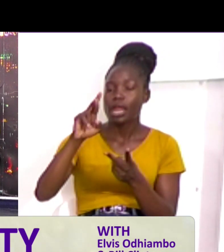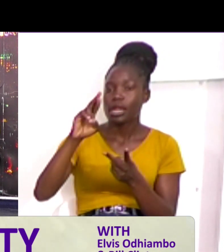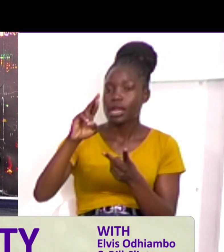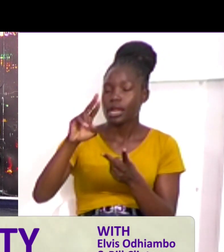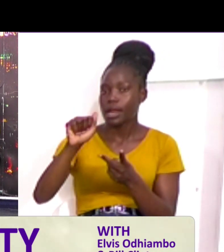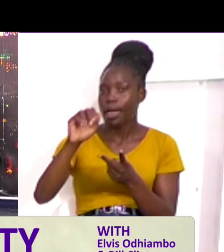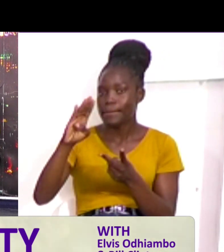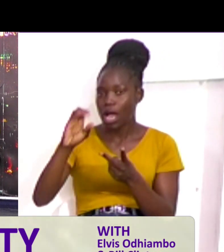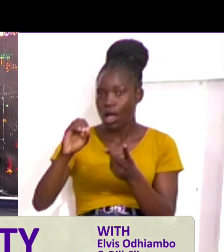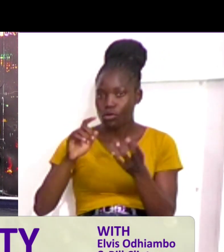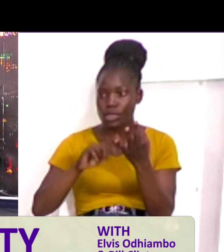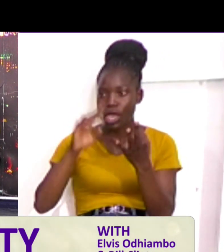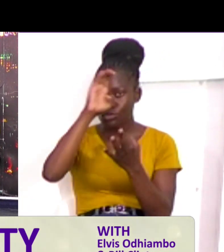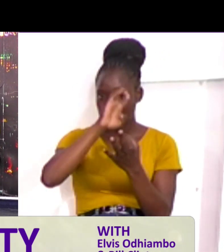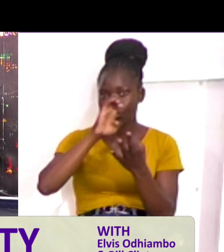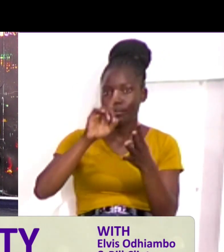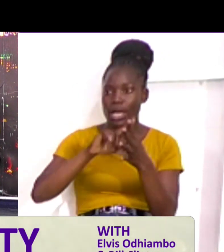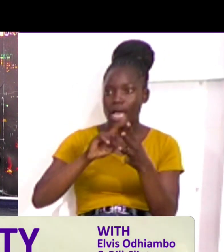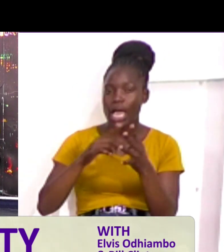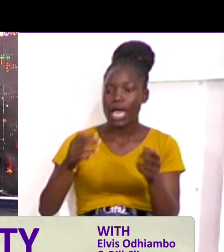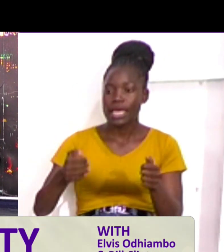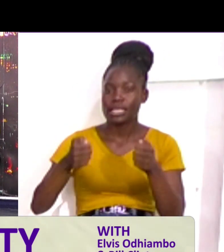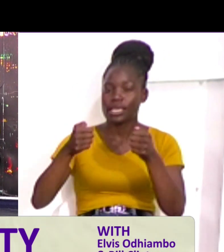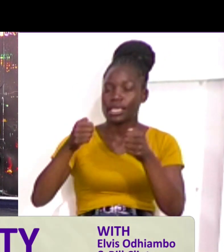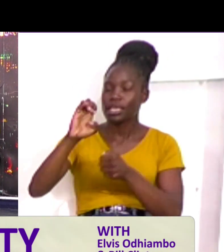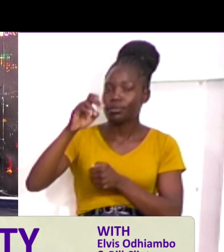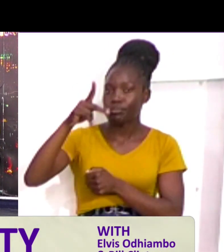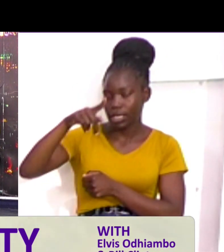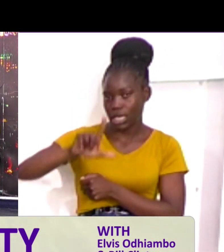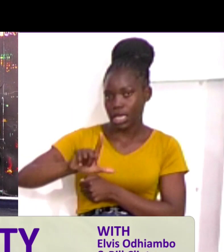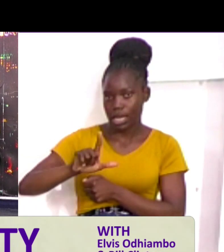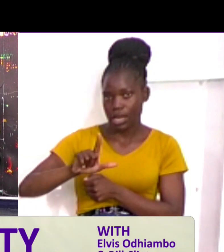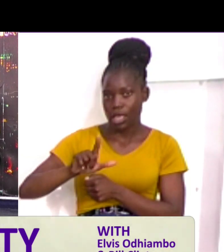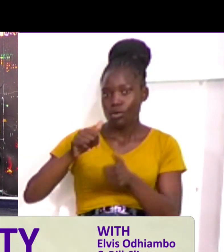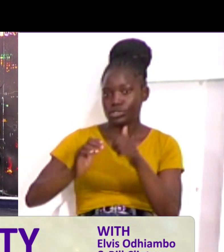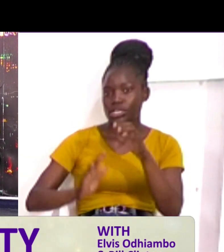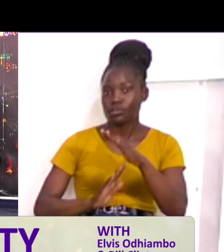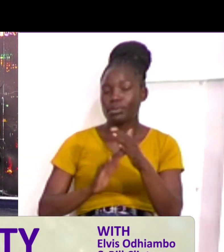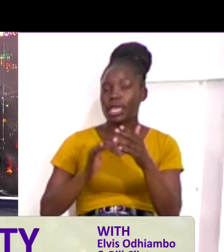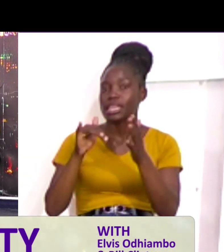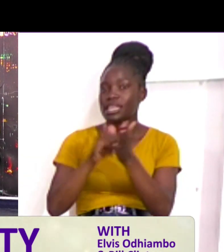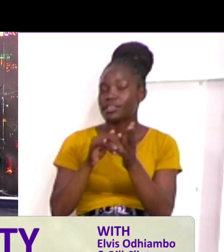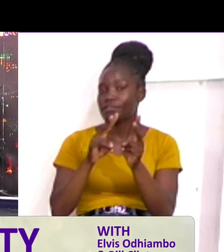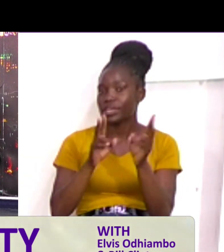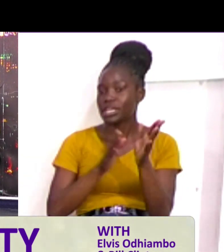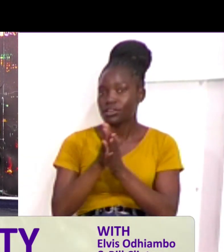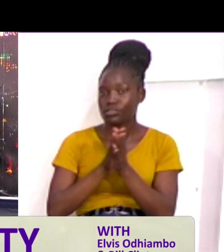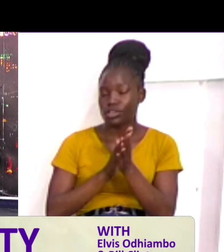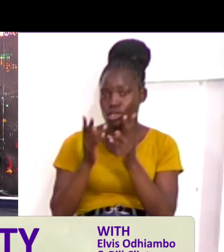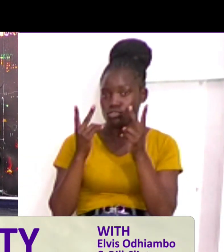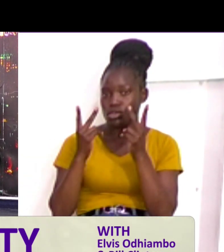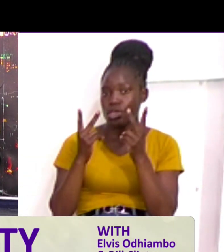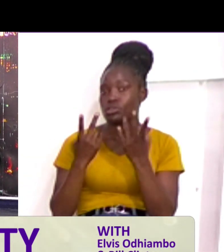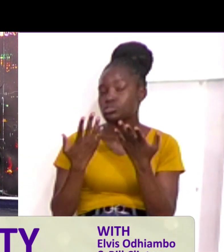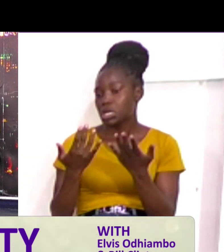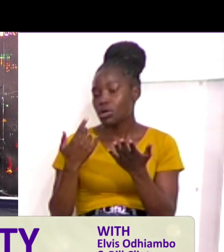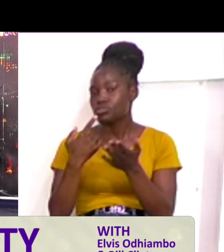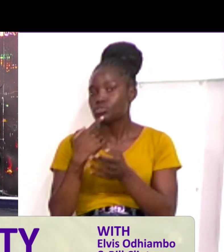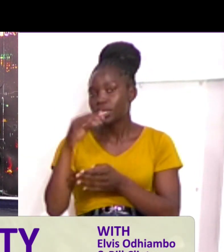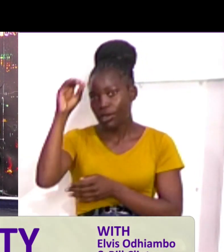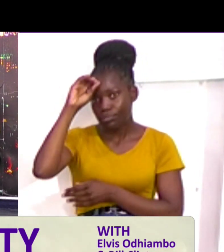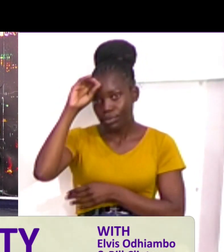Europa, as well as the Premier League that they are currently topping. So that is interesting to see how gentlemen will give us your thoughts and